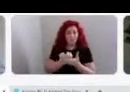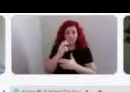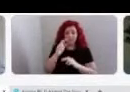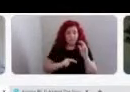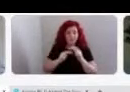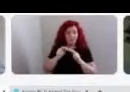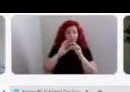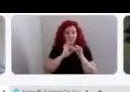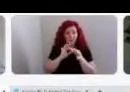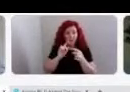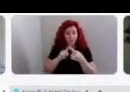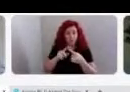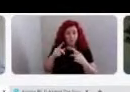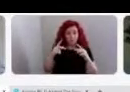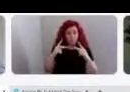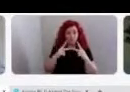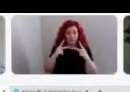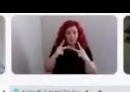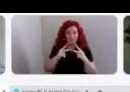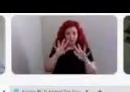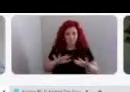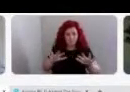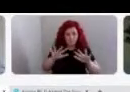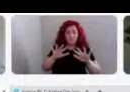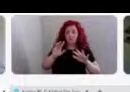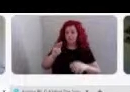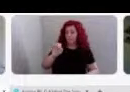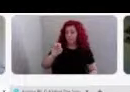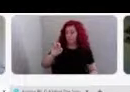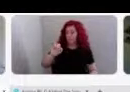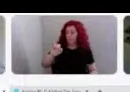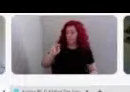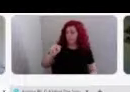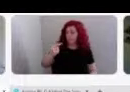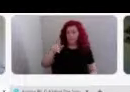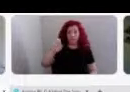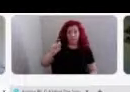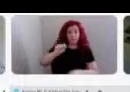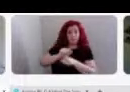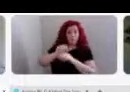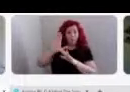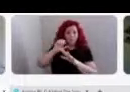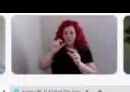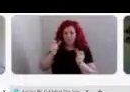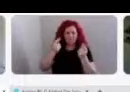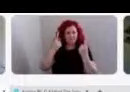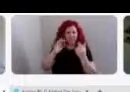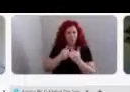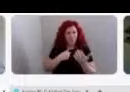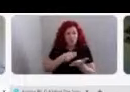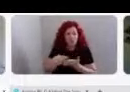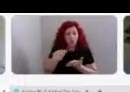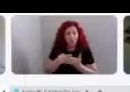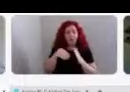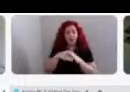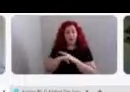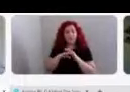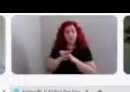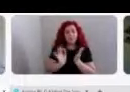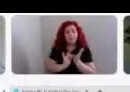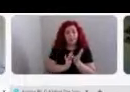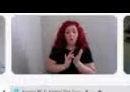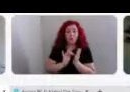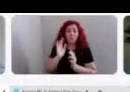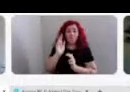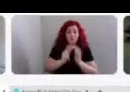linking to prescott across the mingus mountain does not make sense to how we shop access medical facilities or support